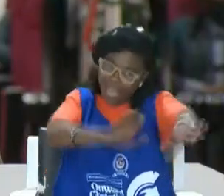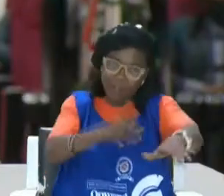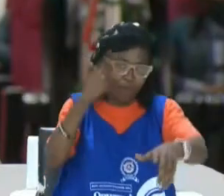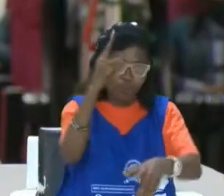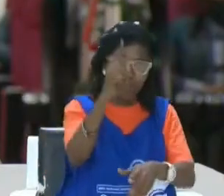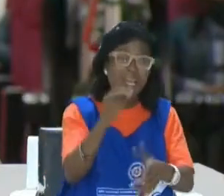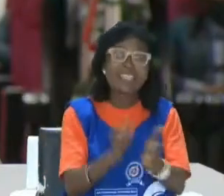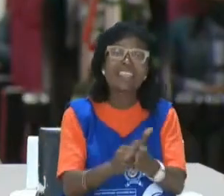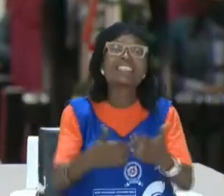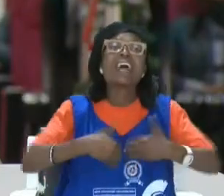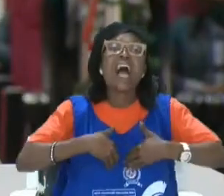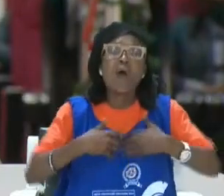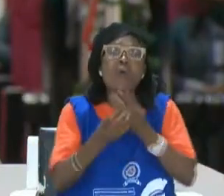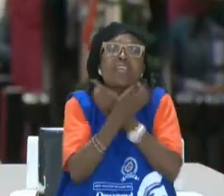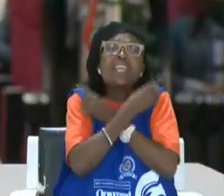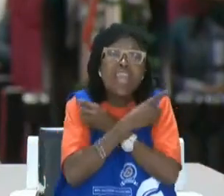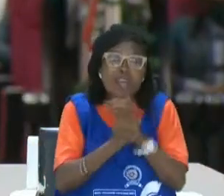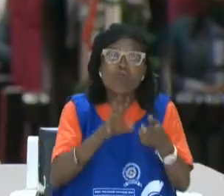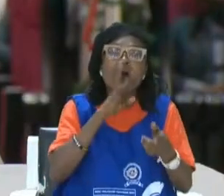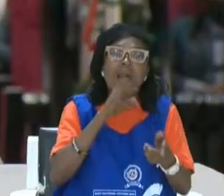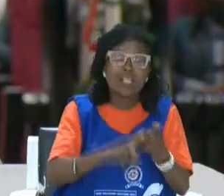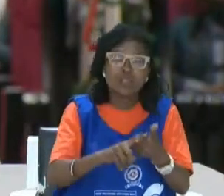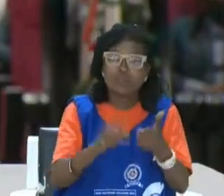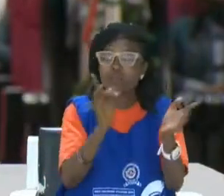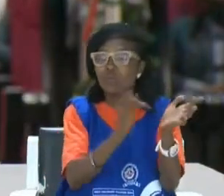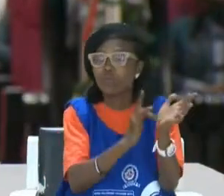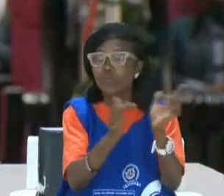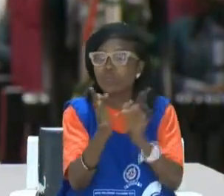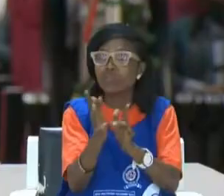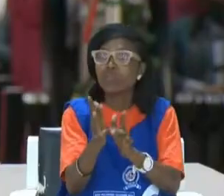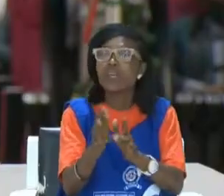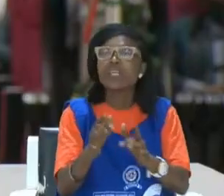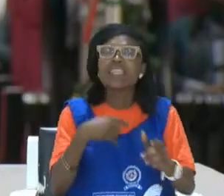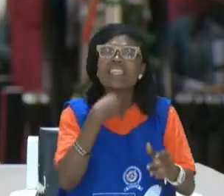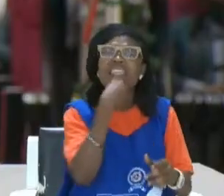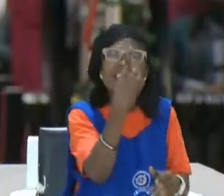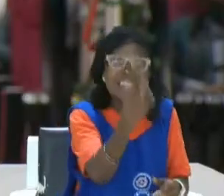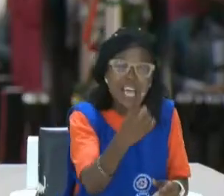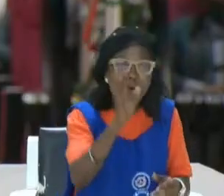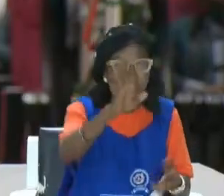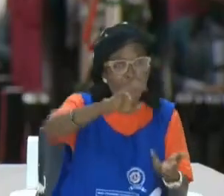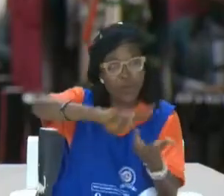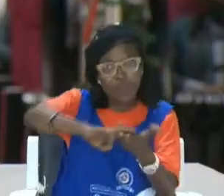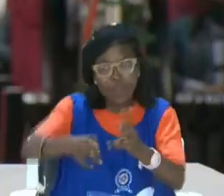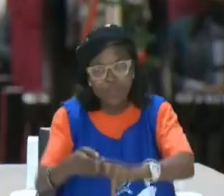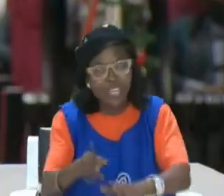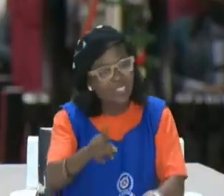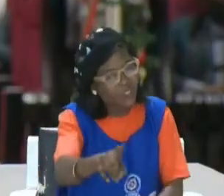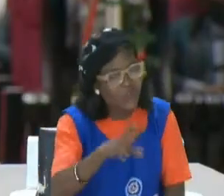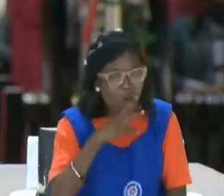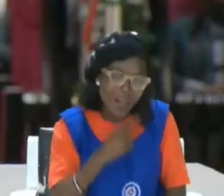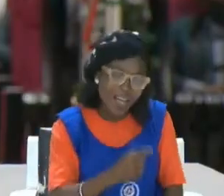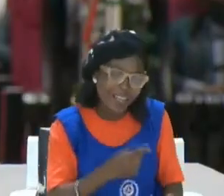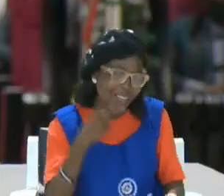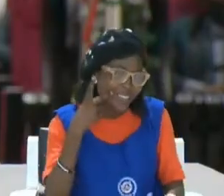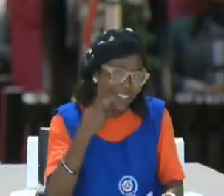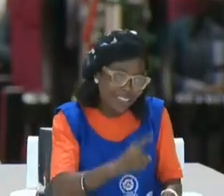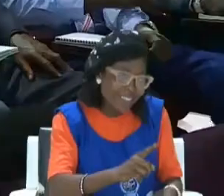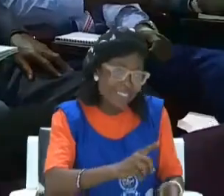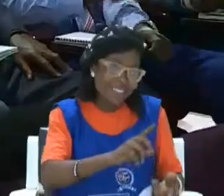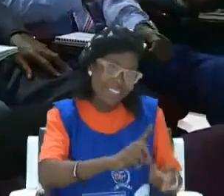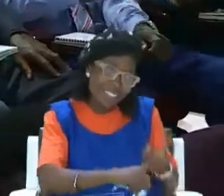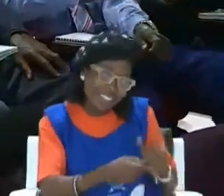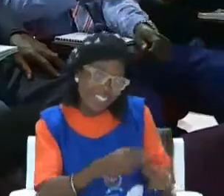That's how precious you are. Tell your neighbor, hey, you are sitting next to a VIP, you know.